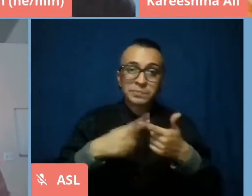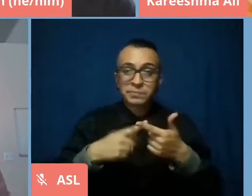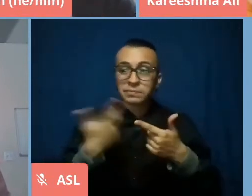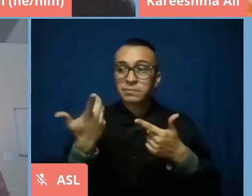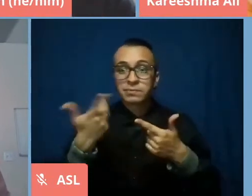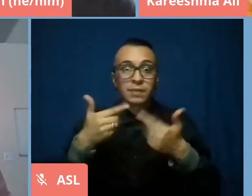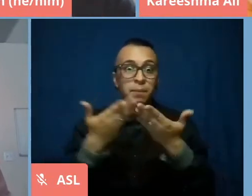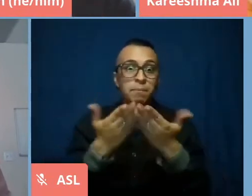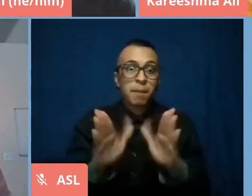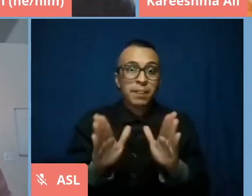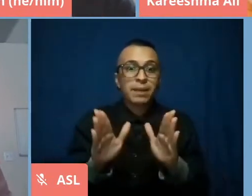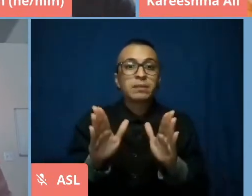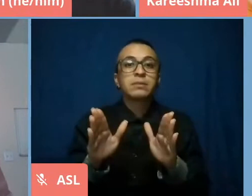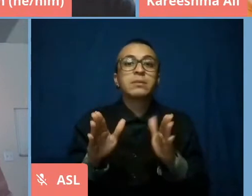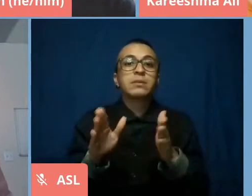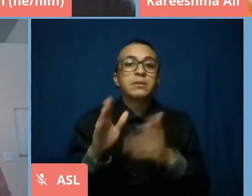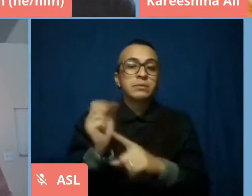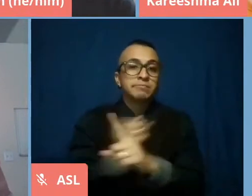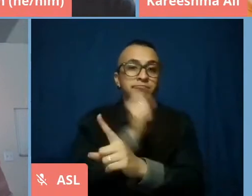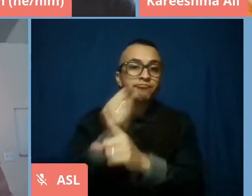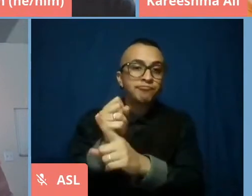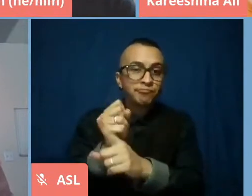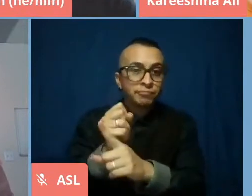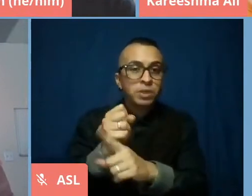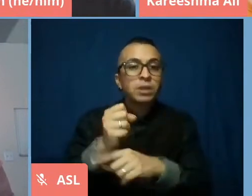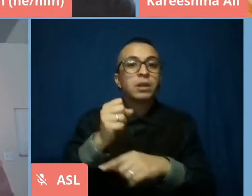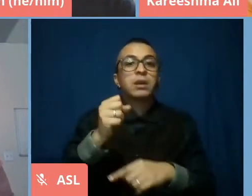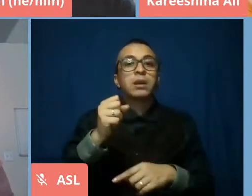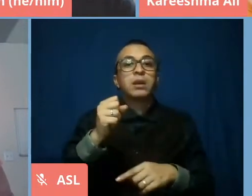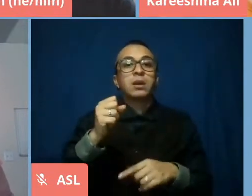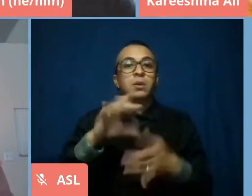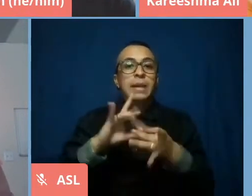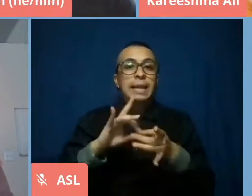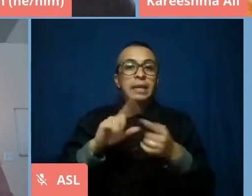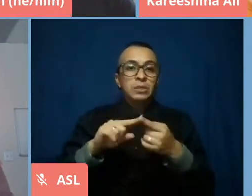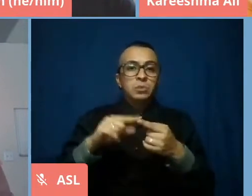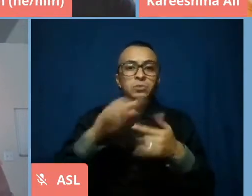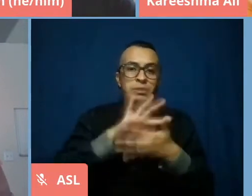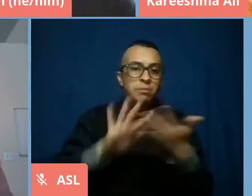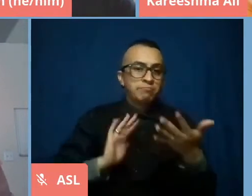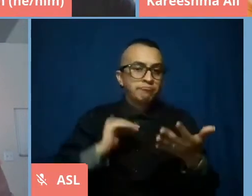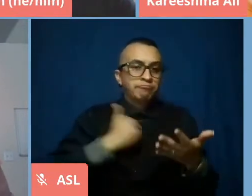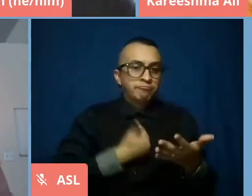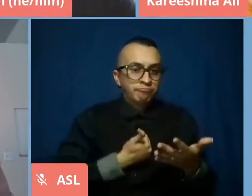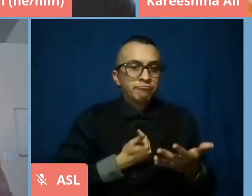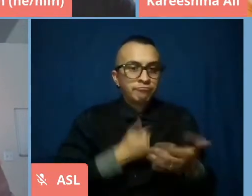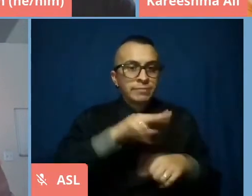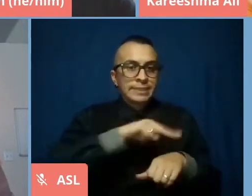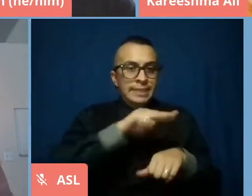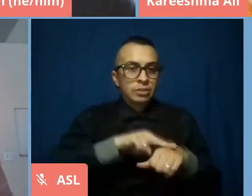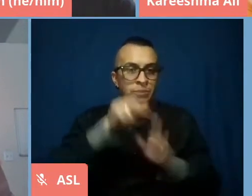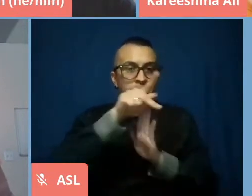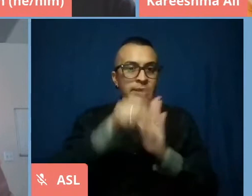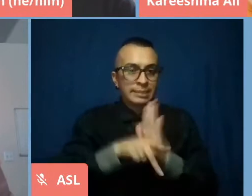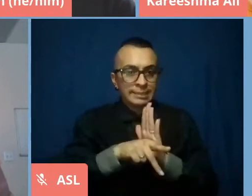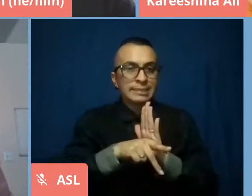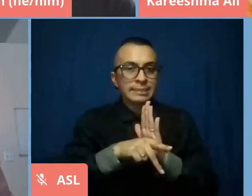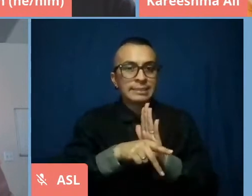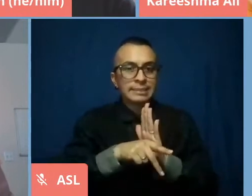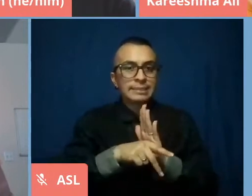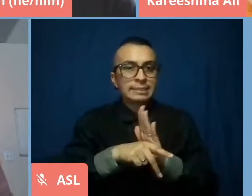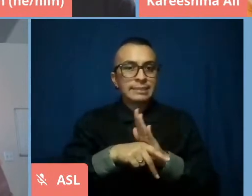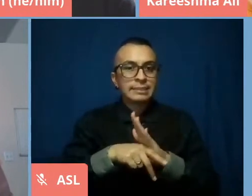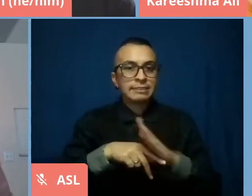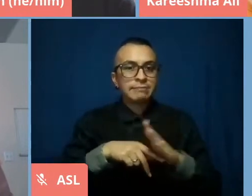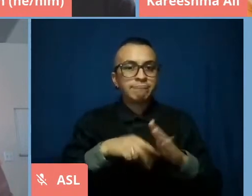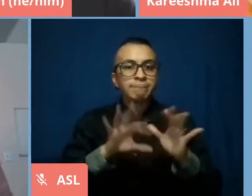at public charge and the impact of some of these national policies on our immigrant